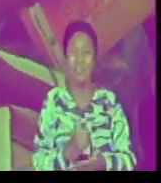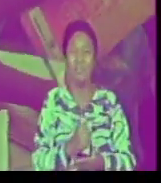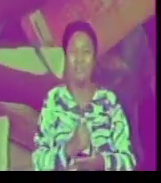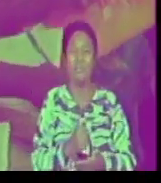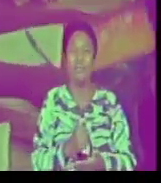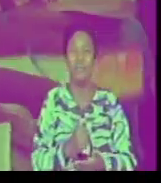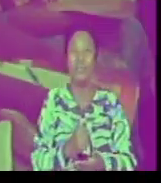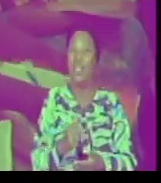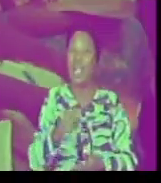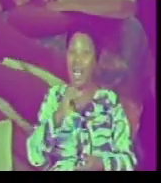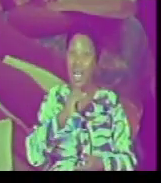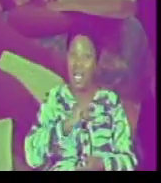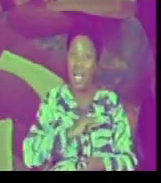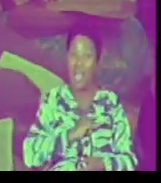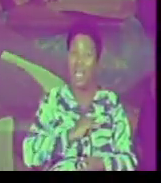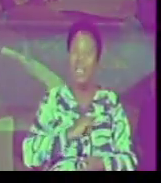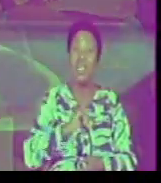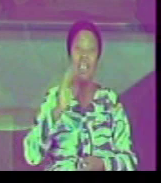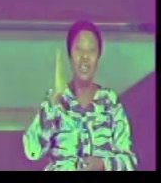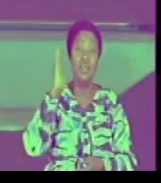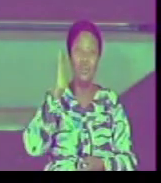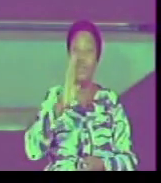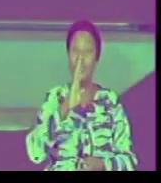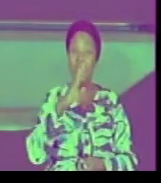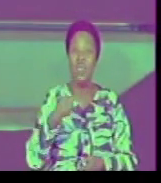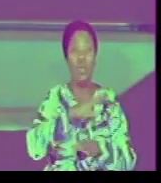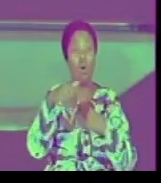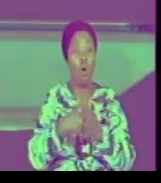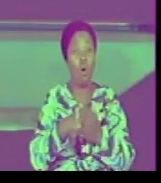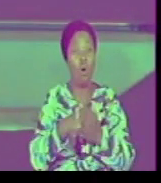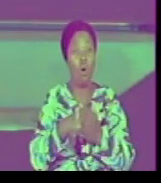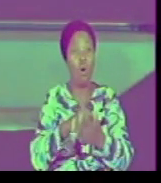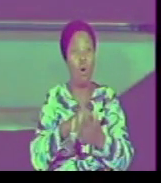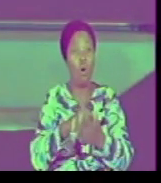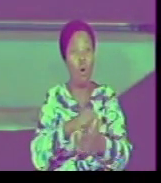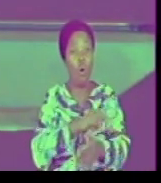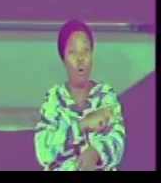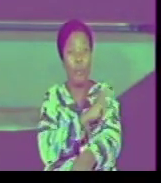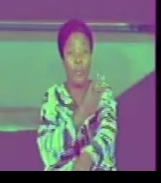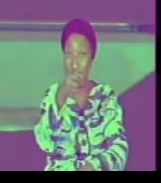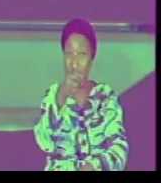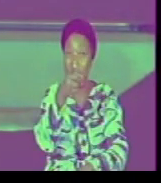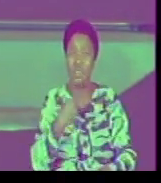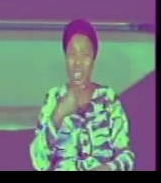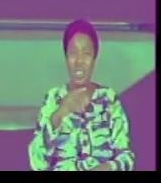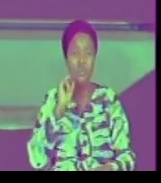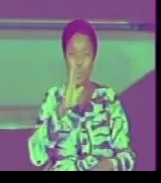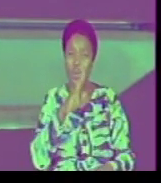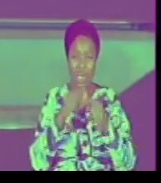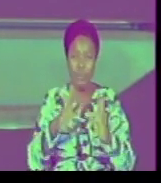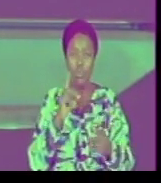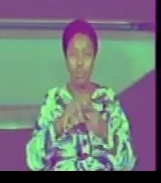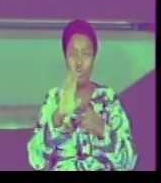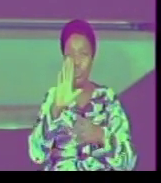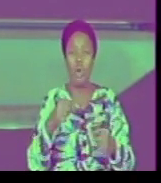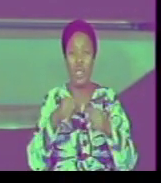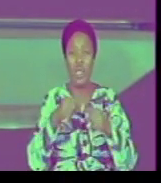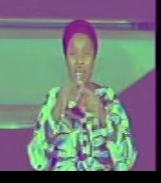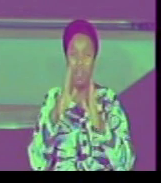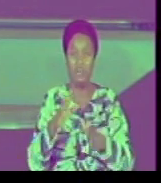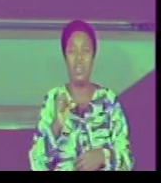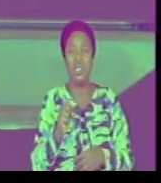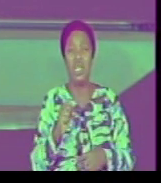I will be, the Almighty God said, it will be an enemy to all your enemies. And an